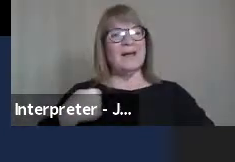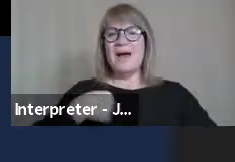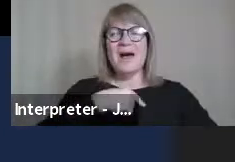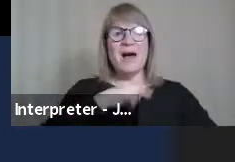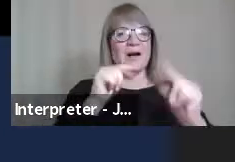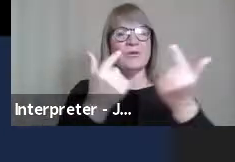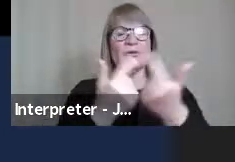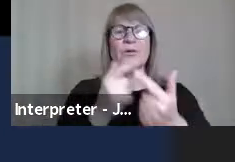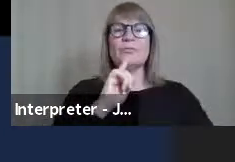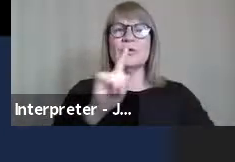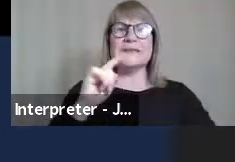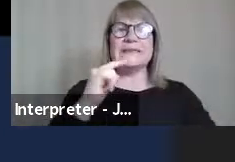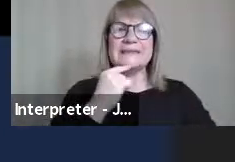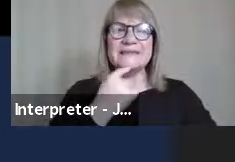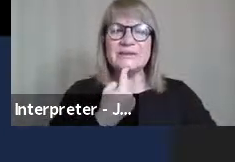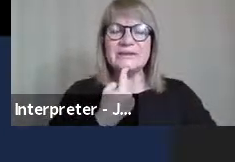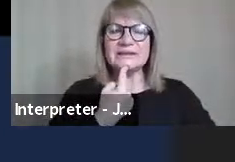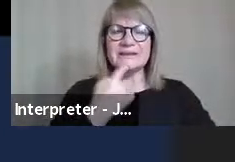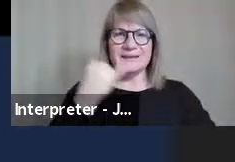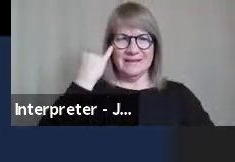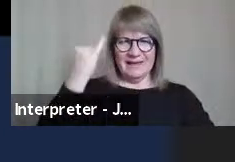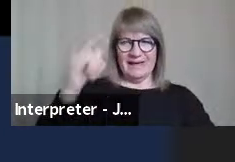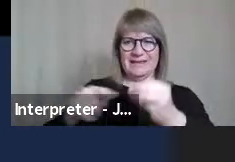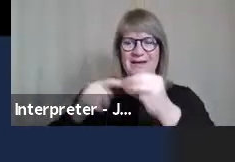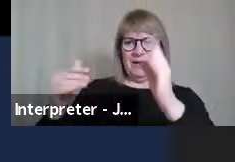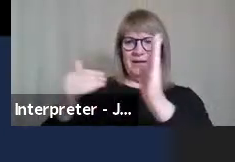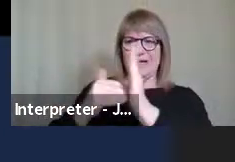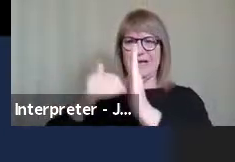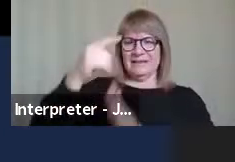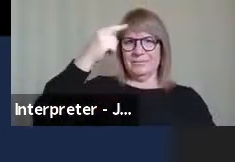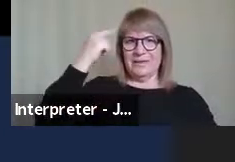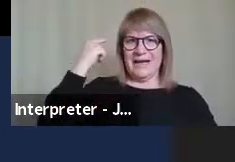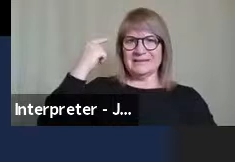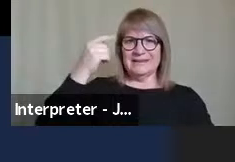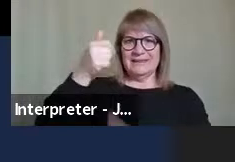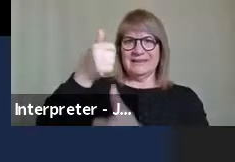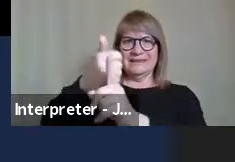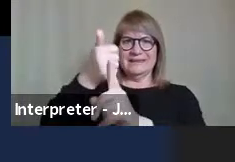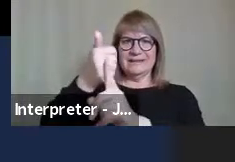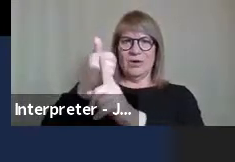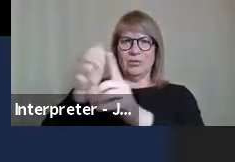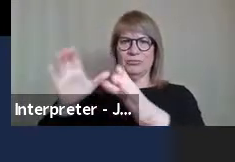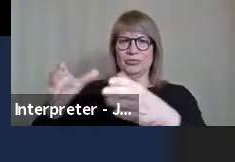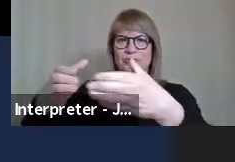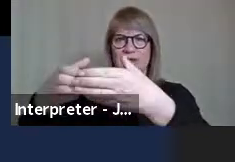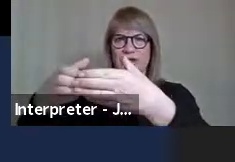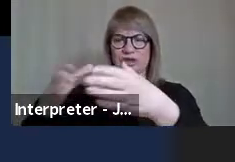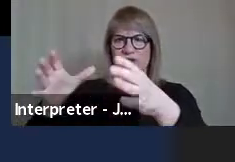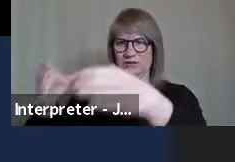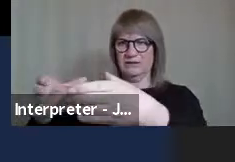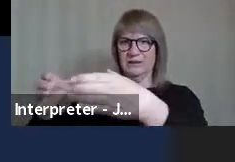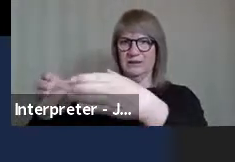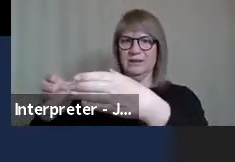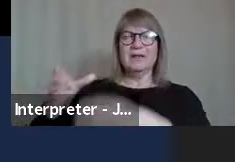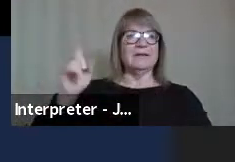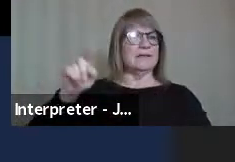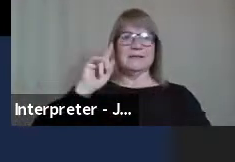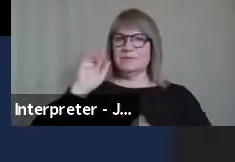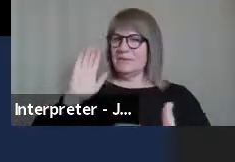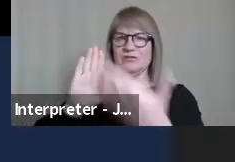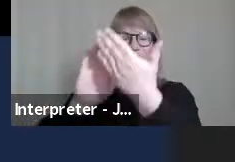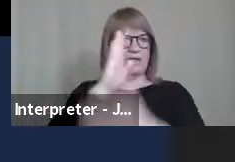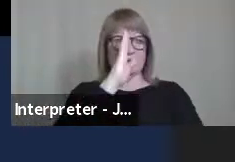of that um anti-blackness is its own structure um that needs to be directly addressed head-on and